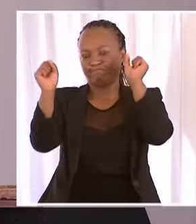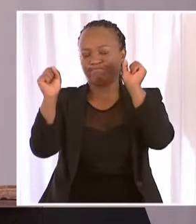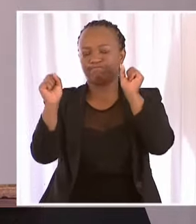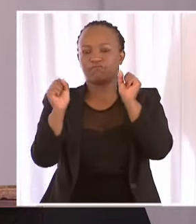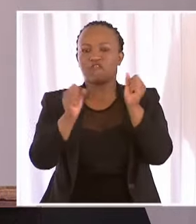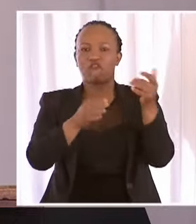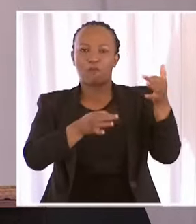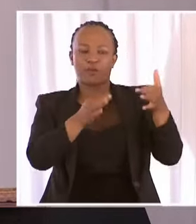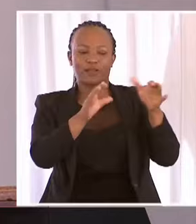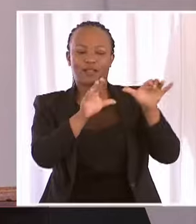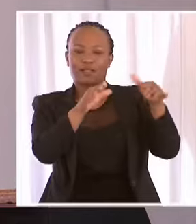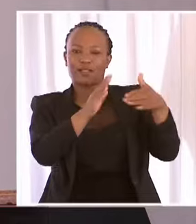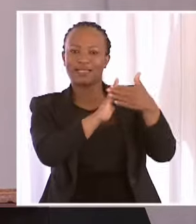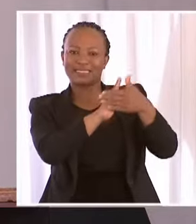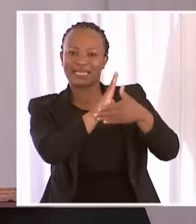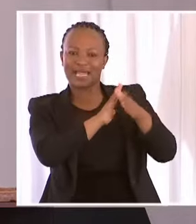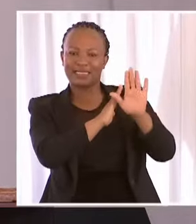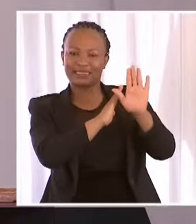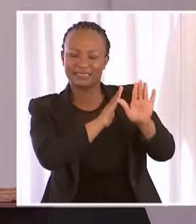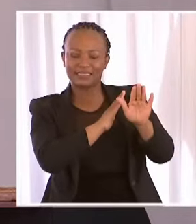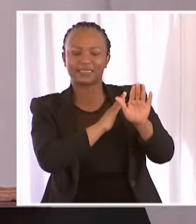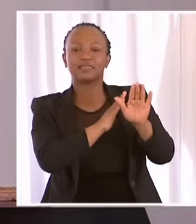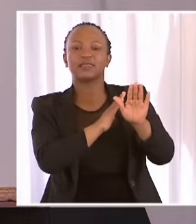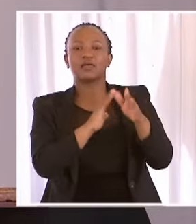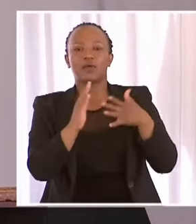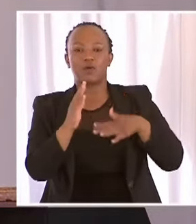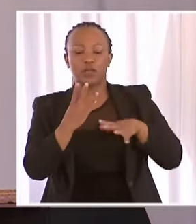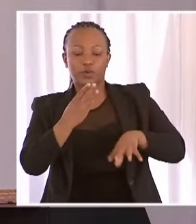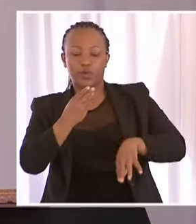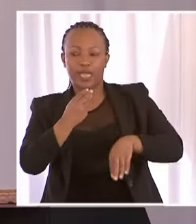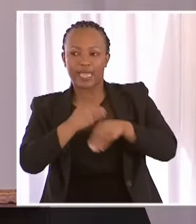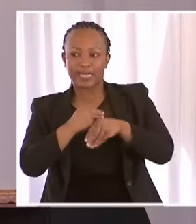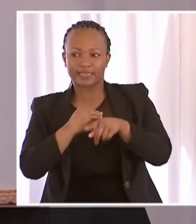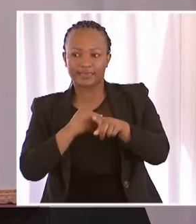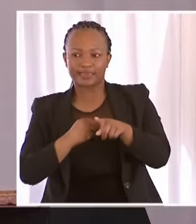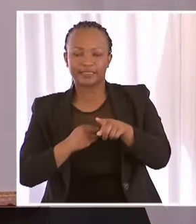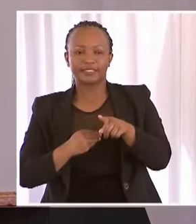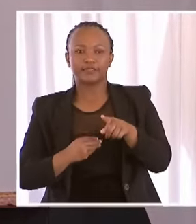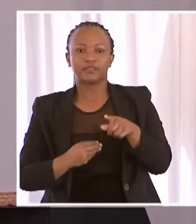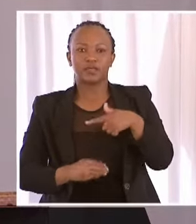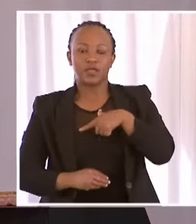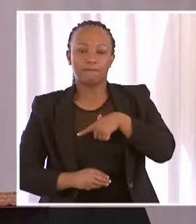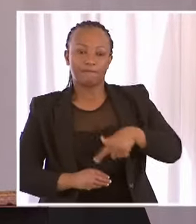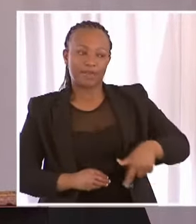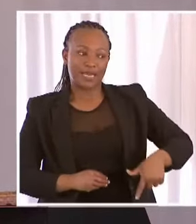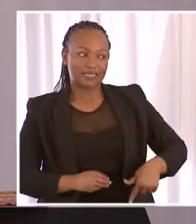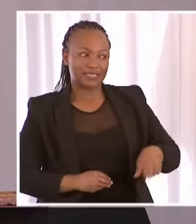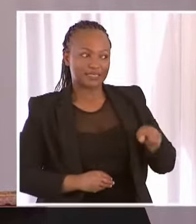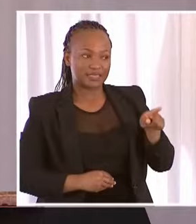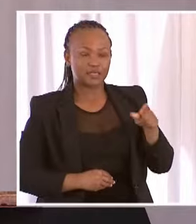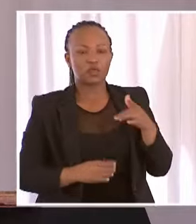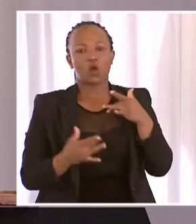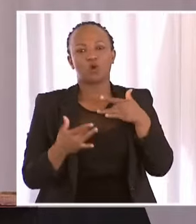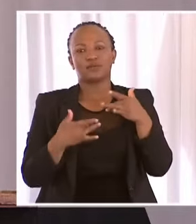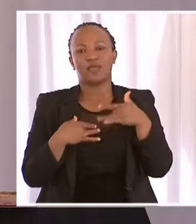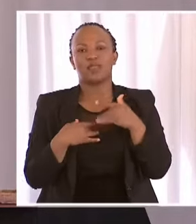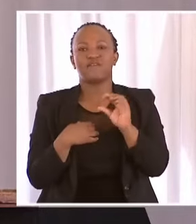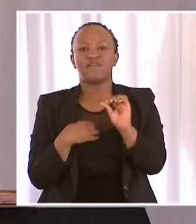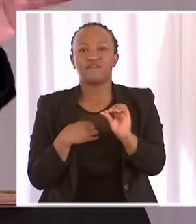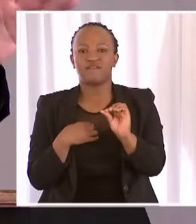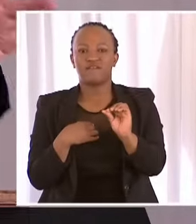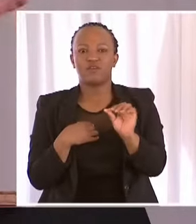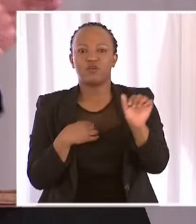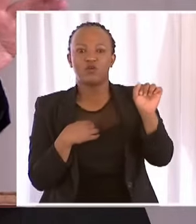party side. I want to just add that, Comrade President, the party is very concerned about